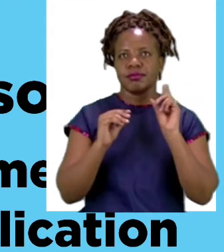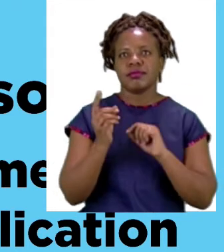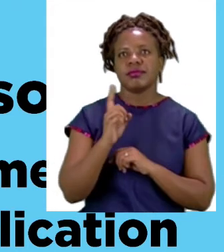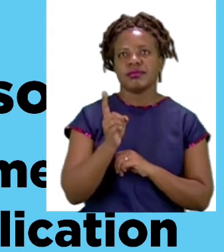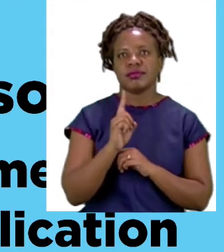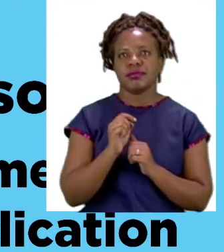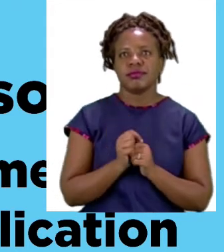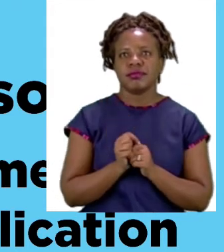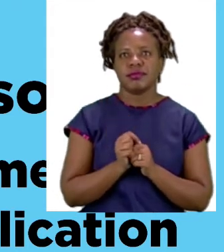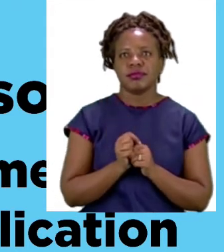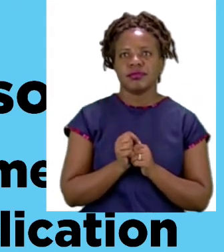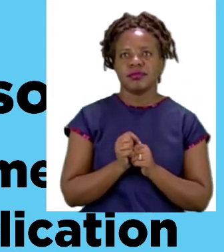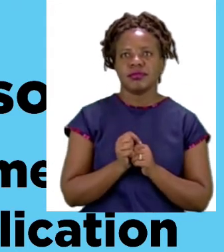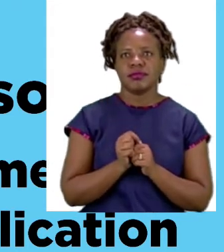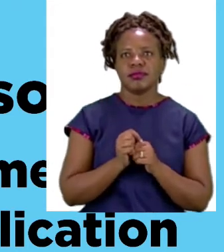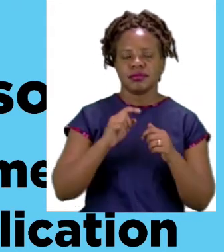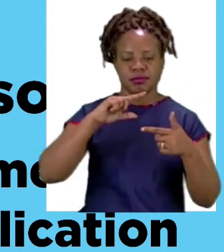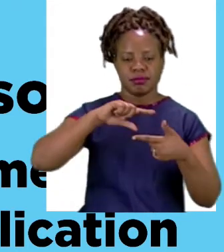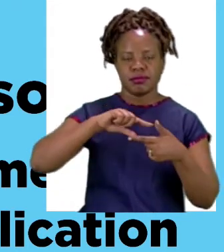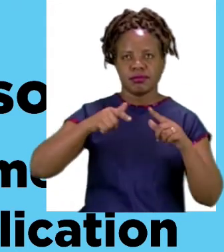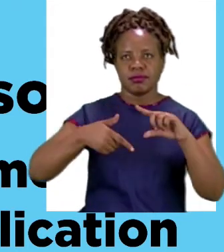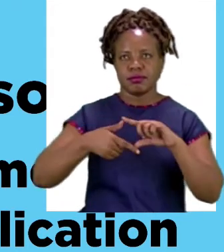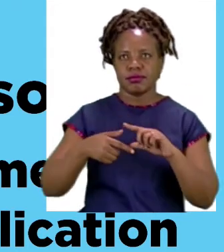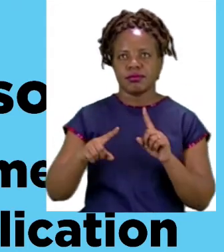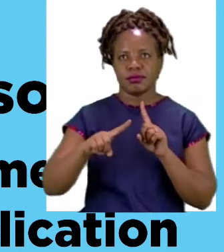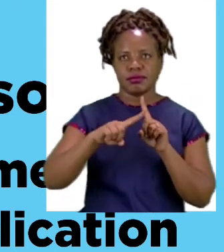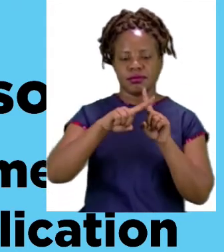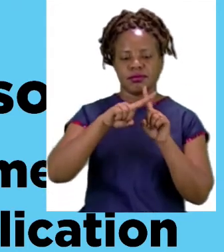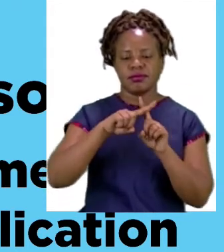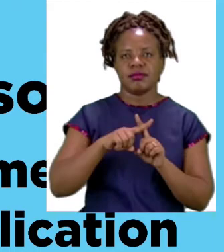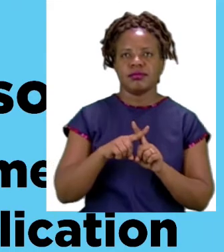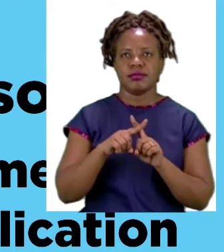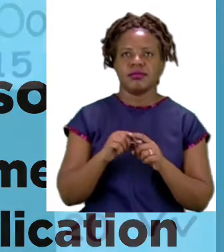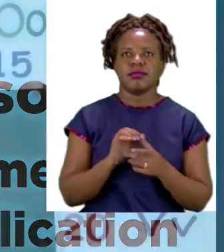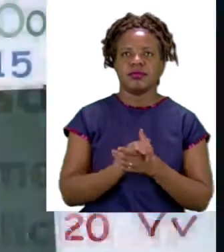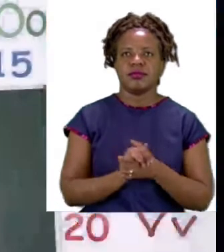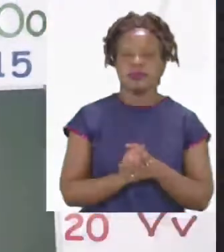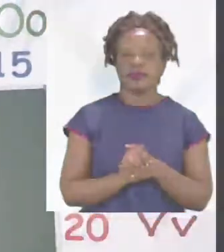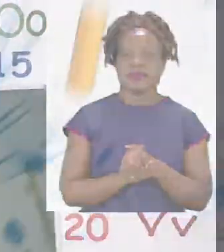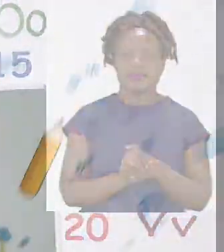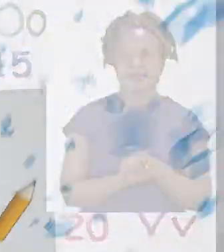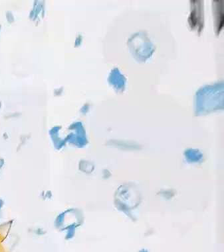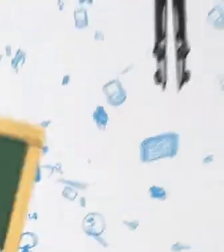doing geometry, multiplication, and shapes.